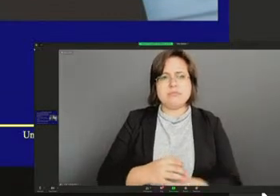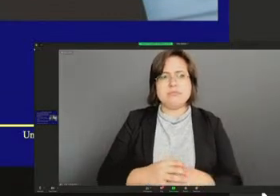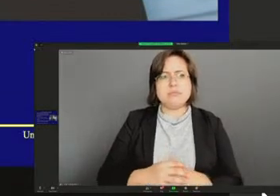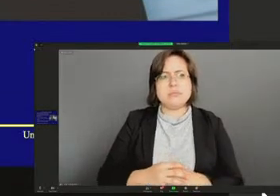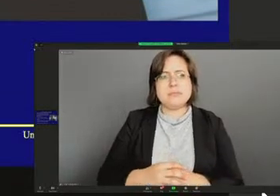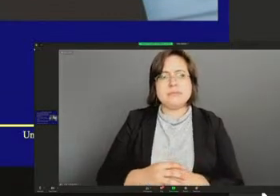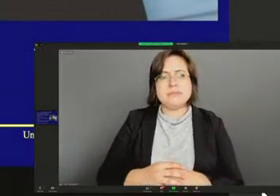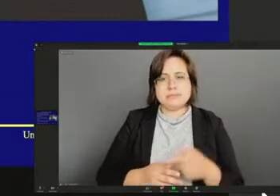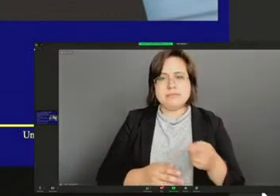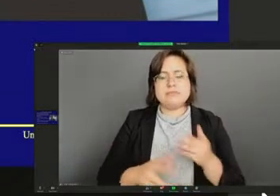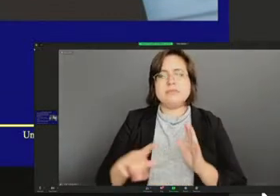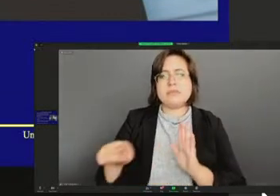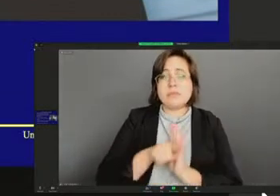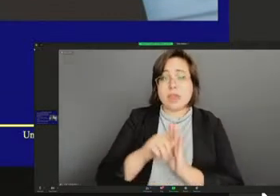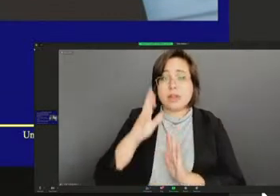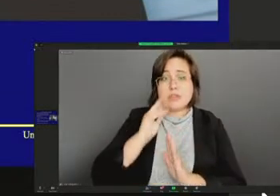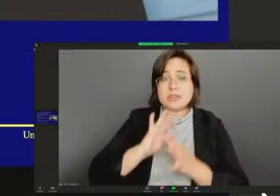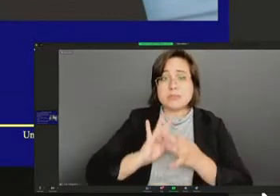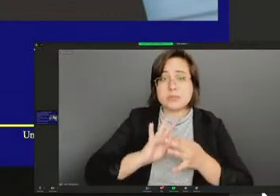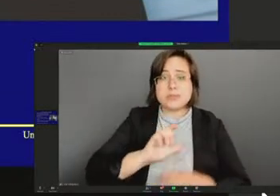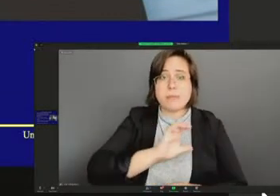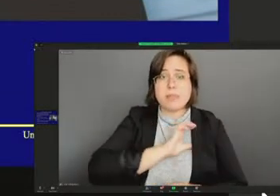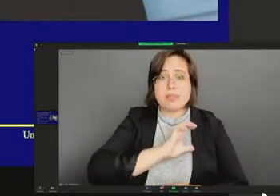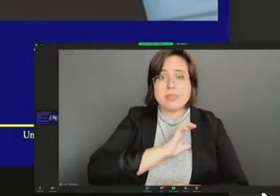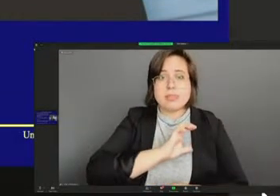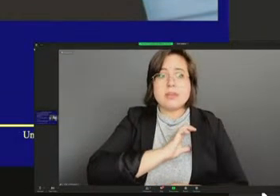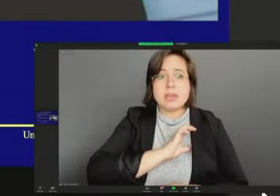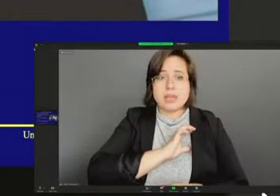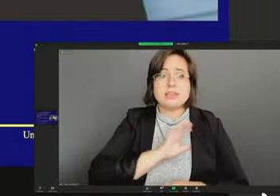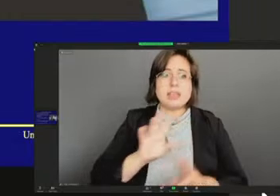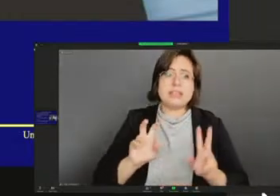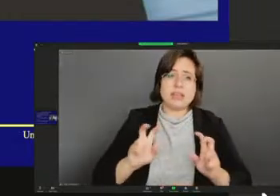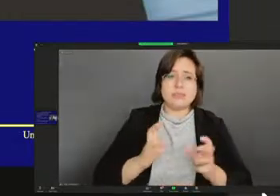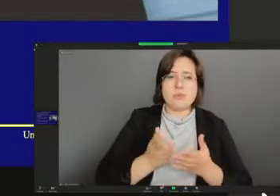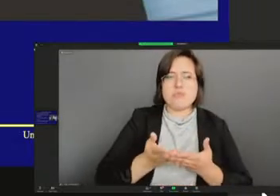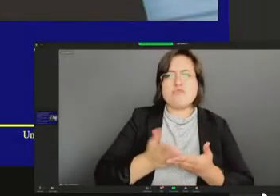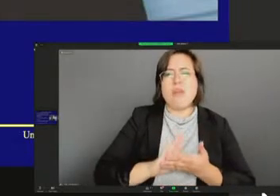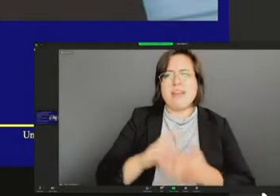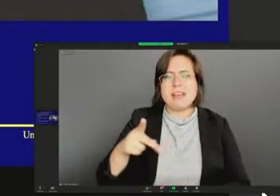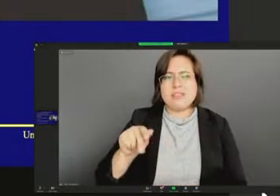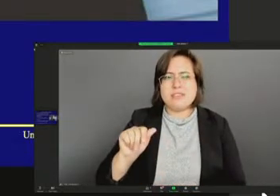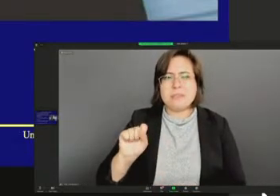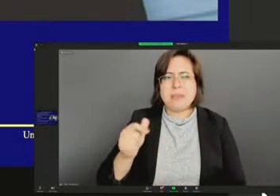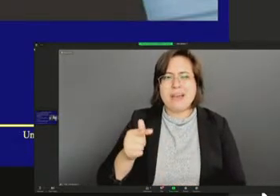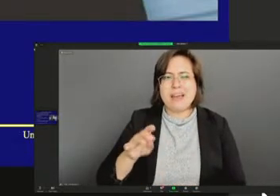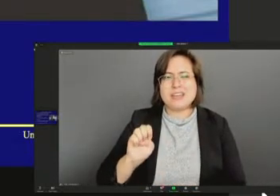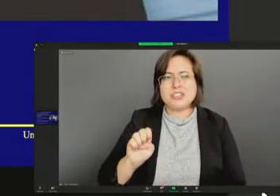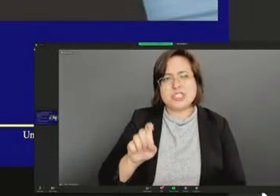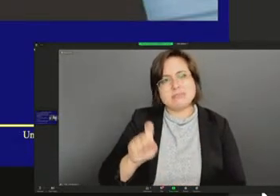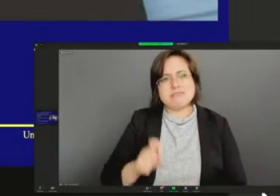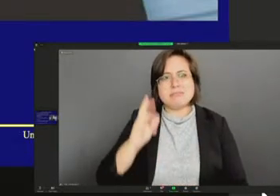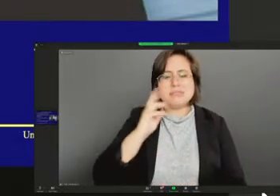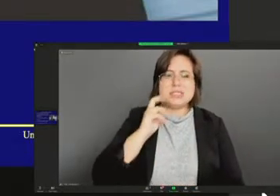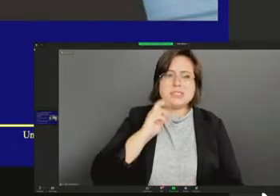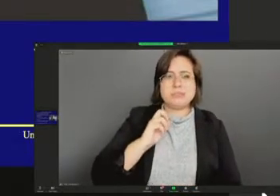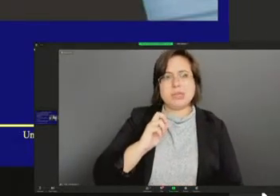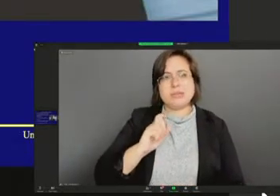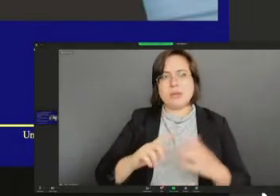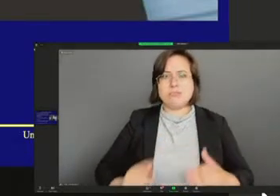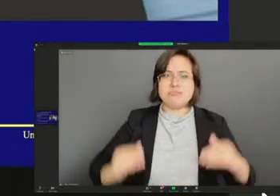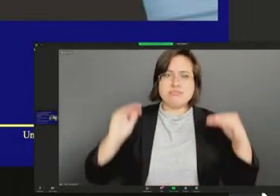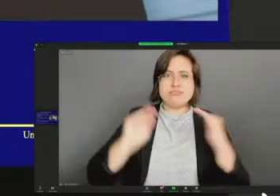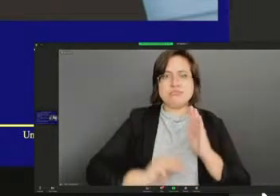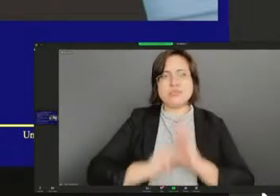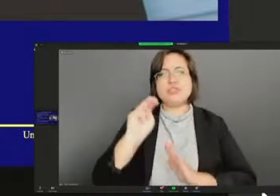negative experiences with the police are kind of a rite of passage for many minority children in the United States, especially African American